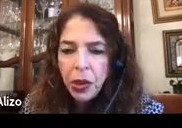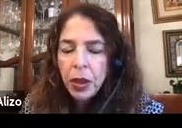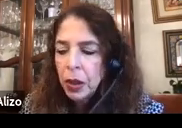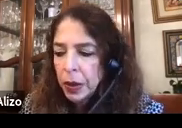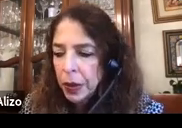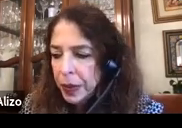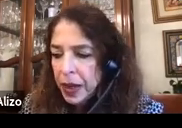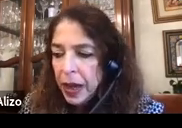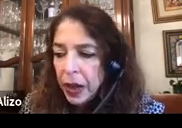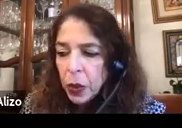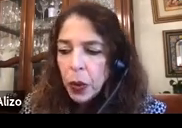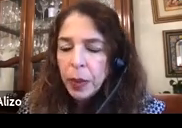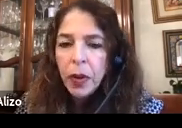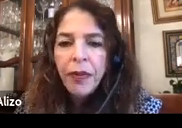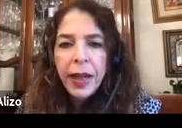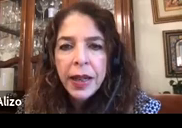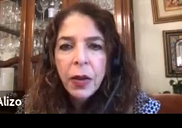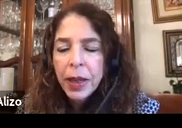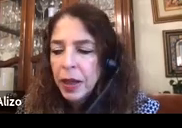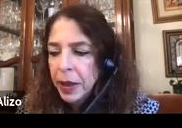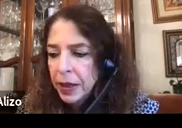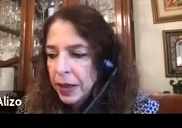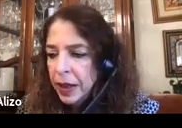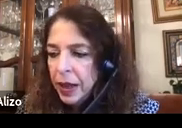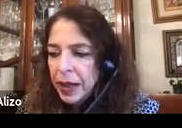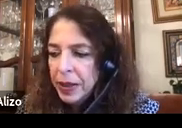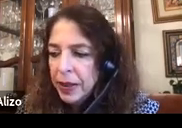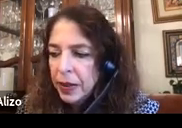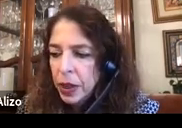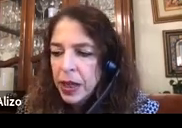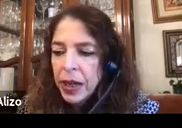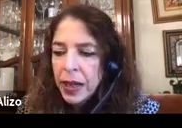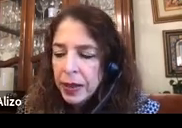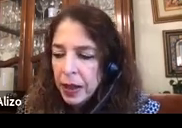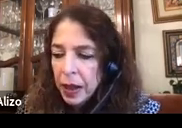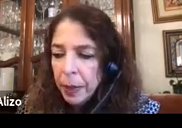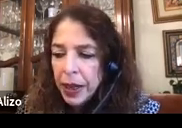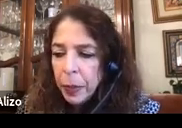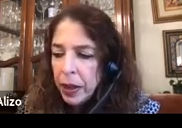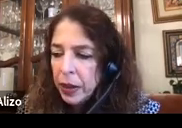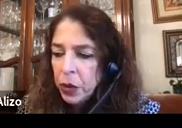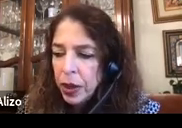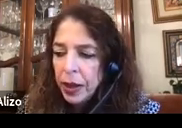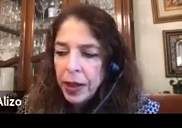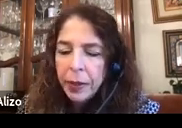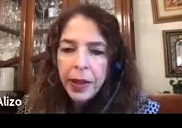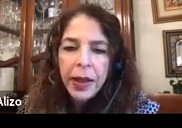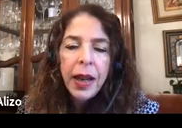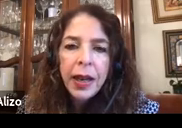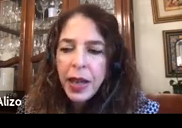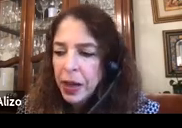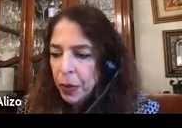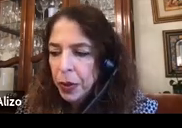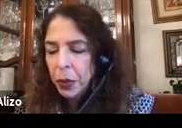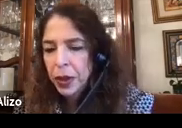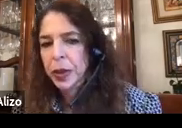Mute Original Audio. Esto último filtra completamente la presentación en inglés para que puedan escuchar claramente